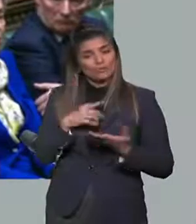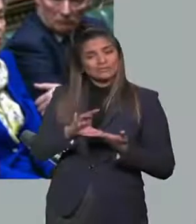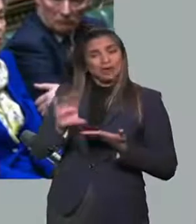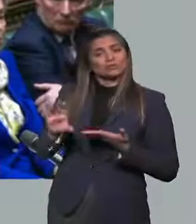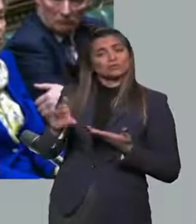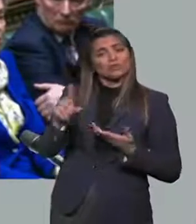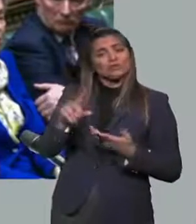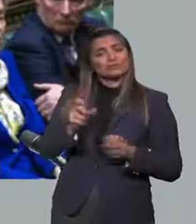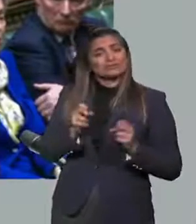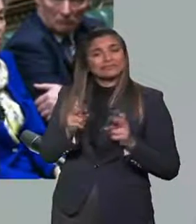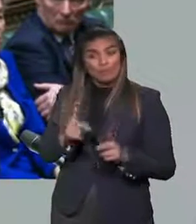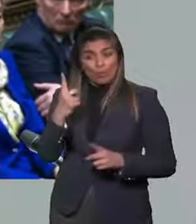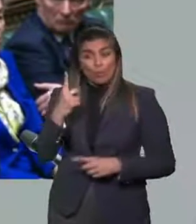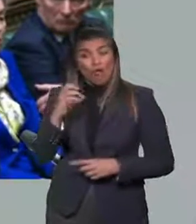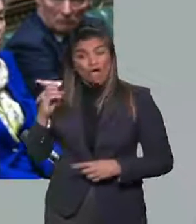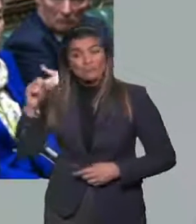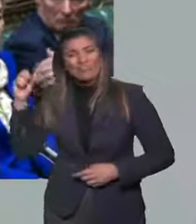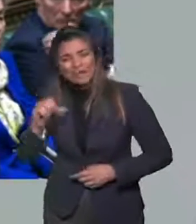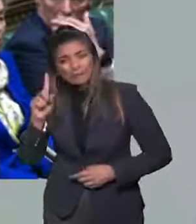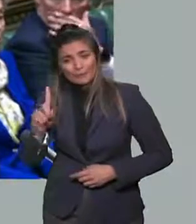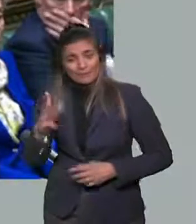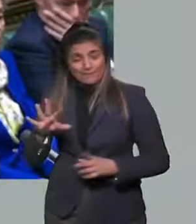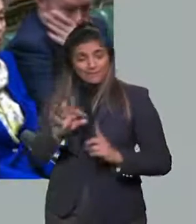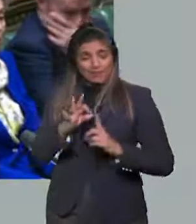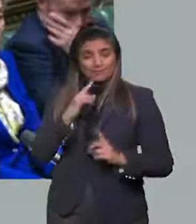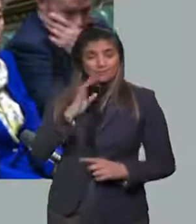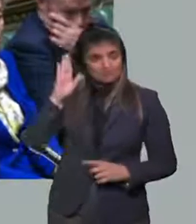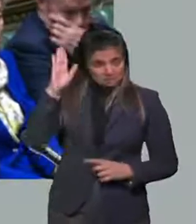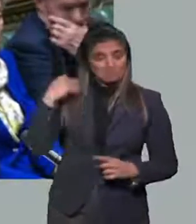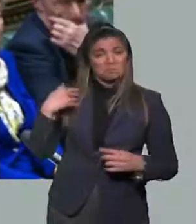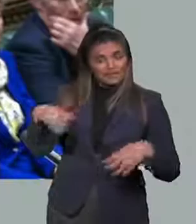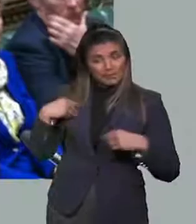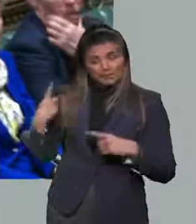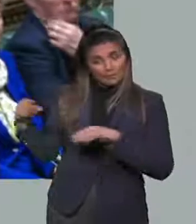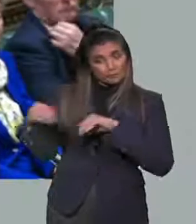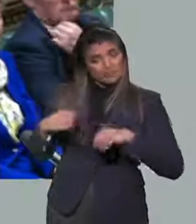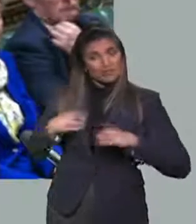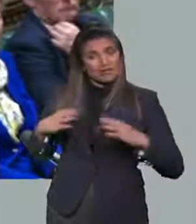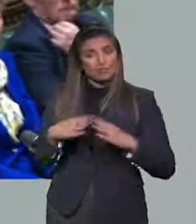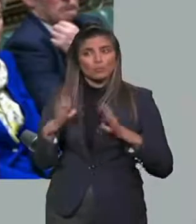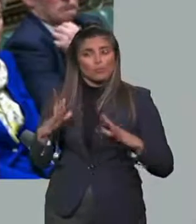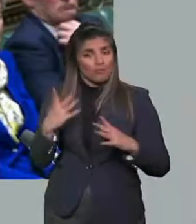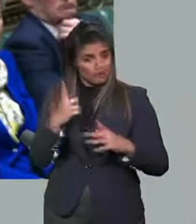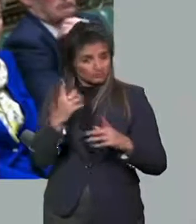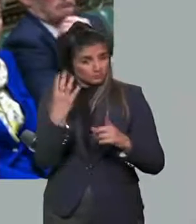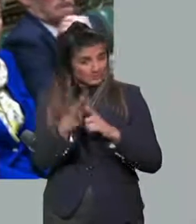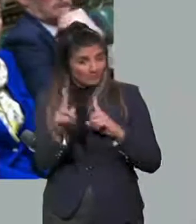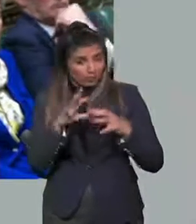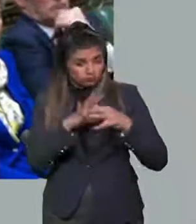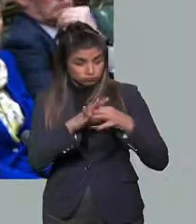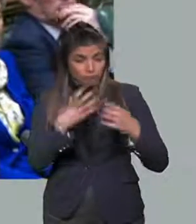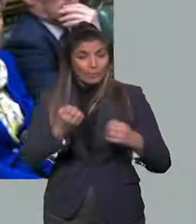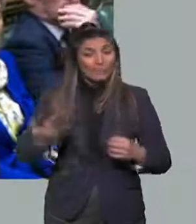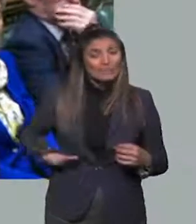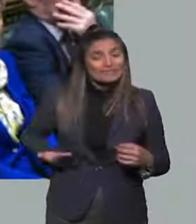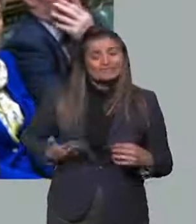overall 100,000 sponsors apply, and of course working with businesses is particularly valuable because we know that there's